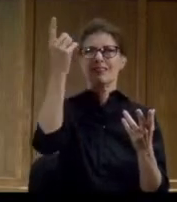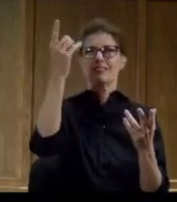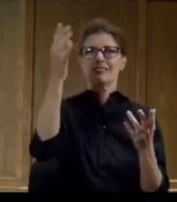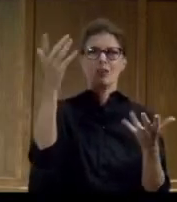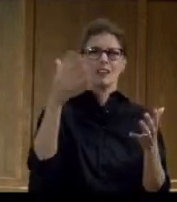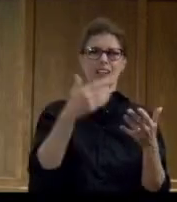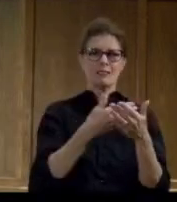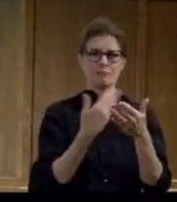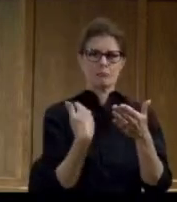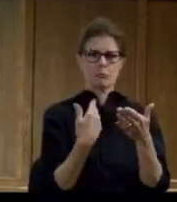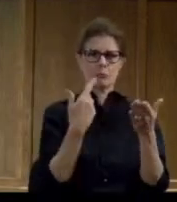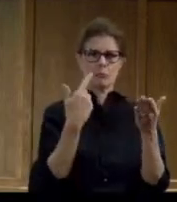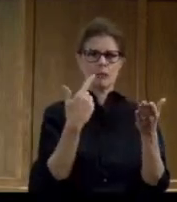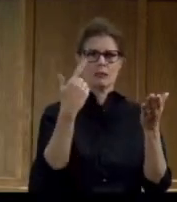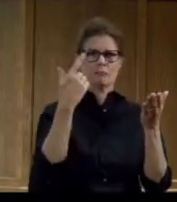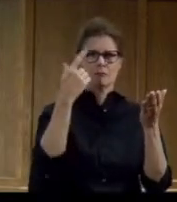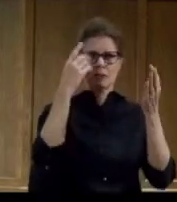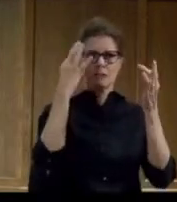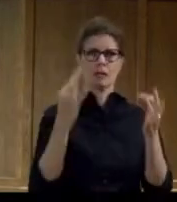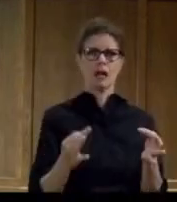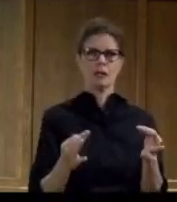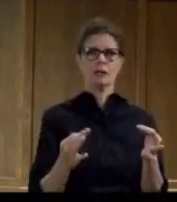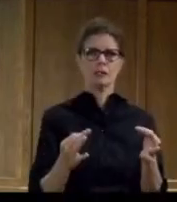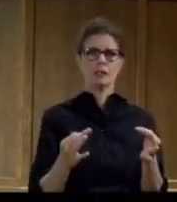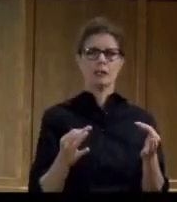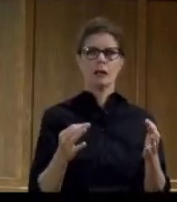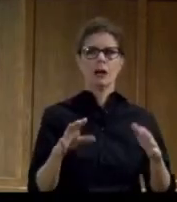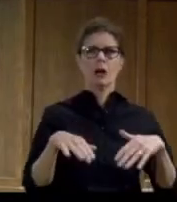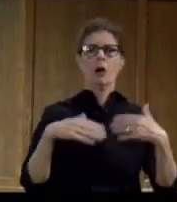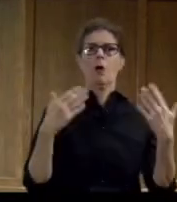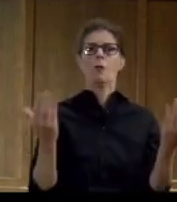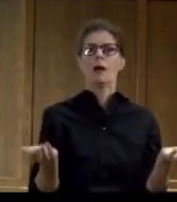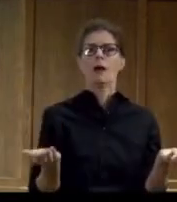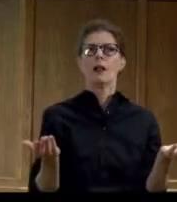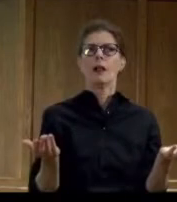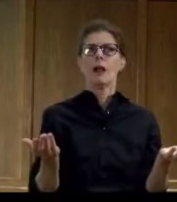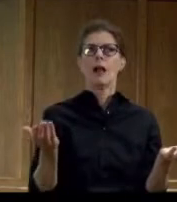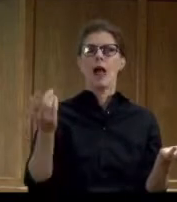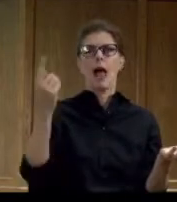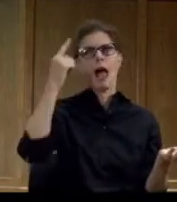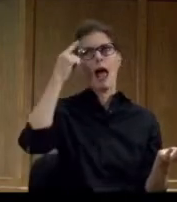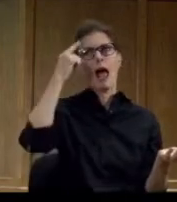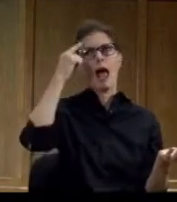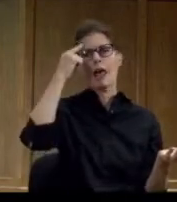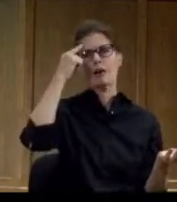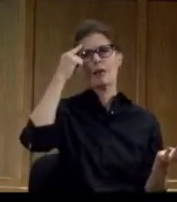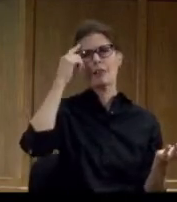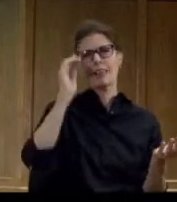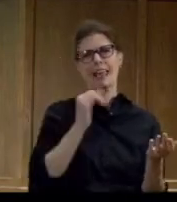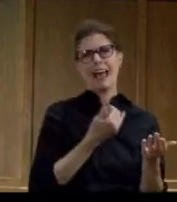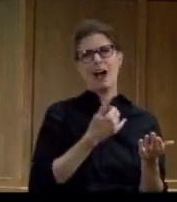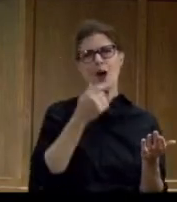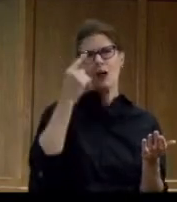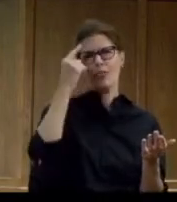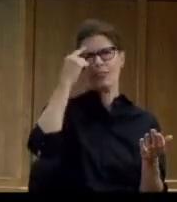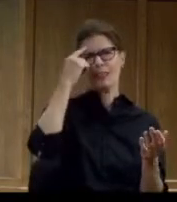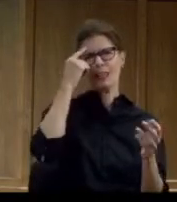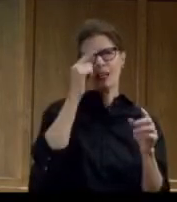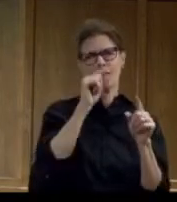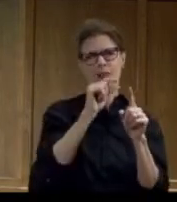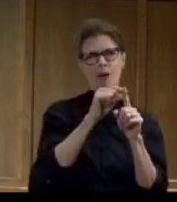doesn't really matter. Well, I don't think that this modern definition of the word shoes